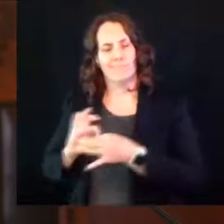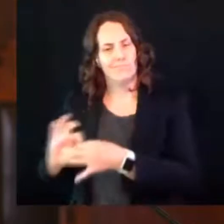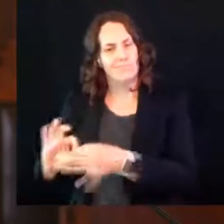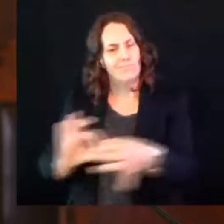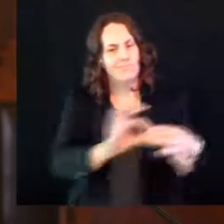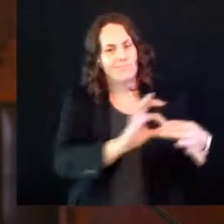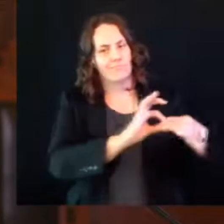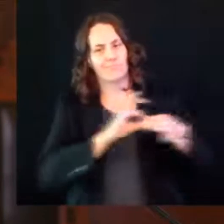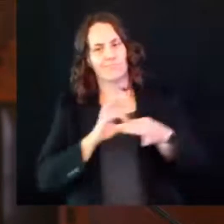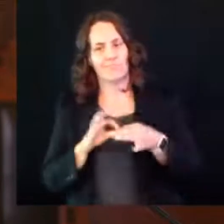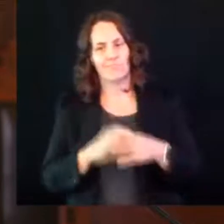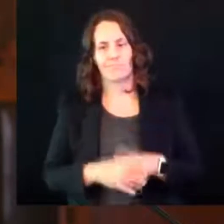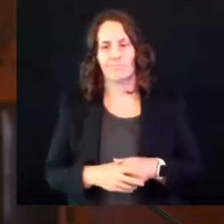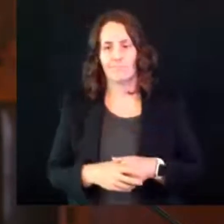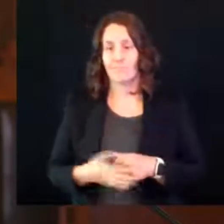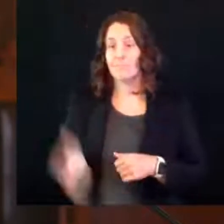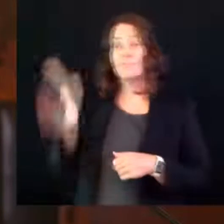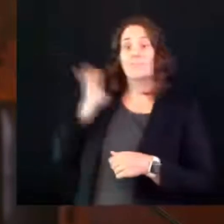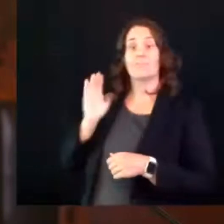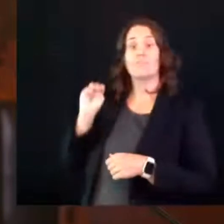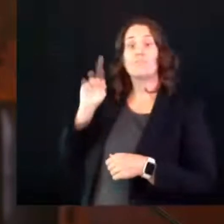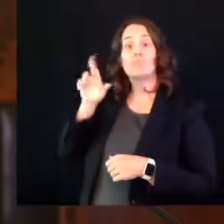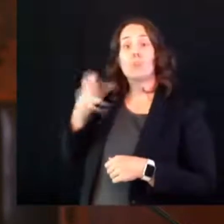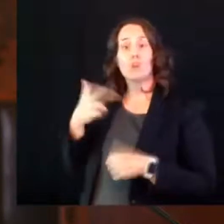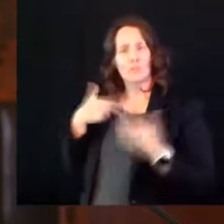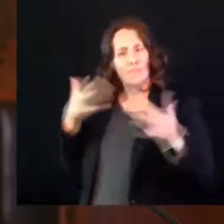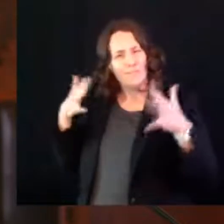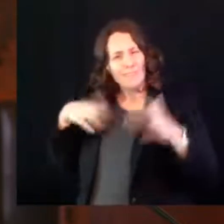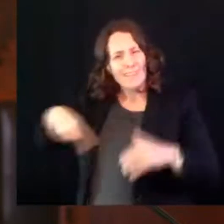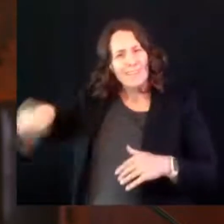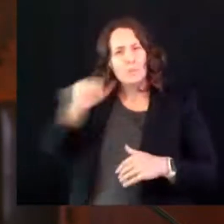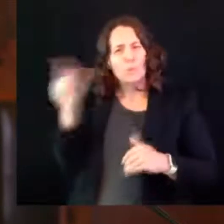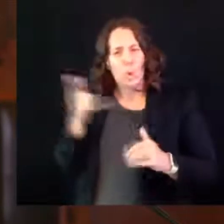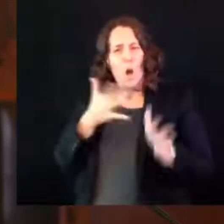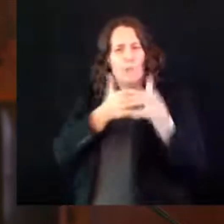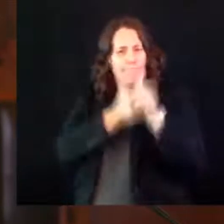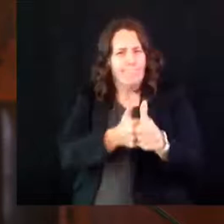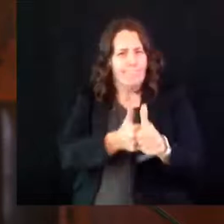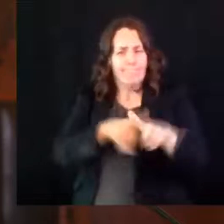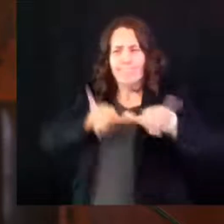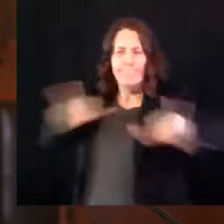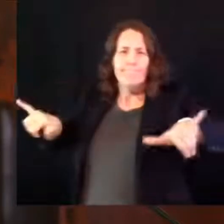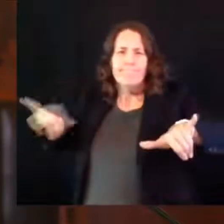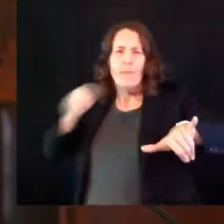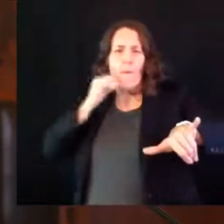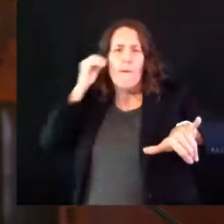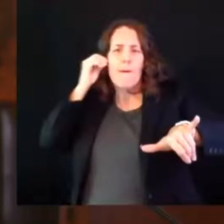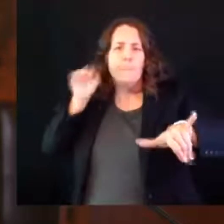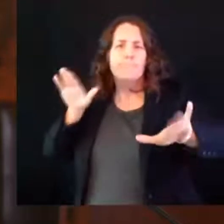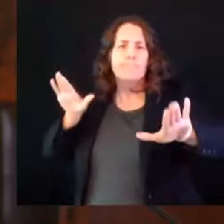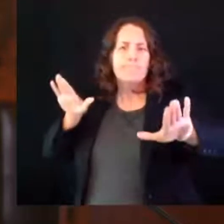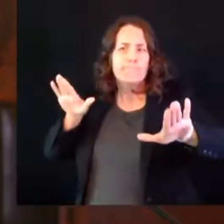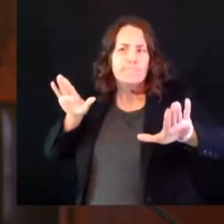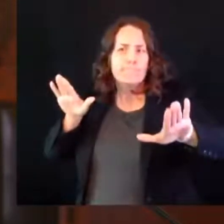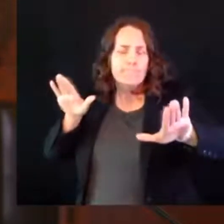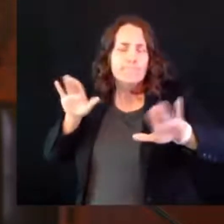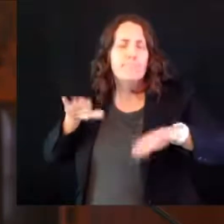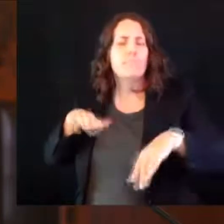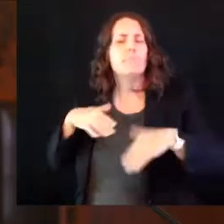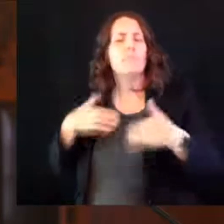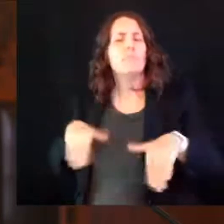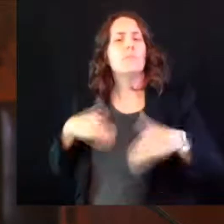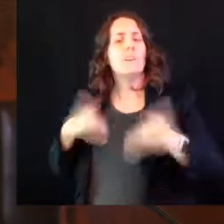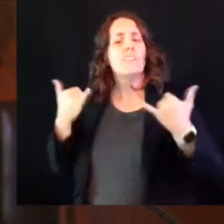our public health infrastructure. Today, we are in a worse place than we were in March, and so we need to think like that